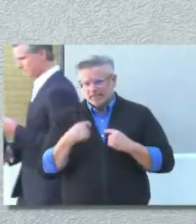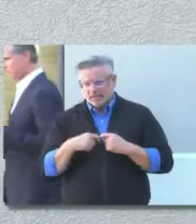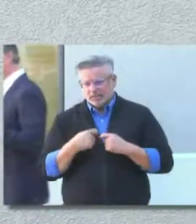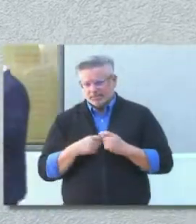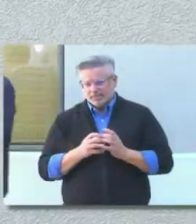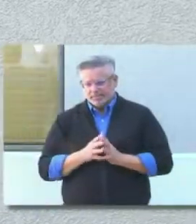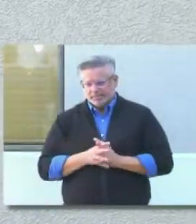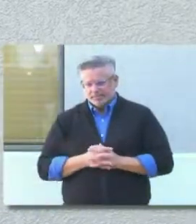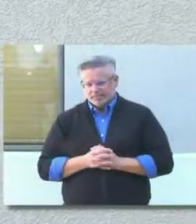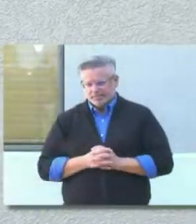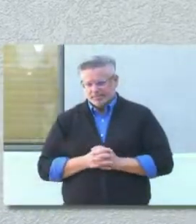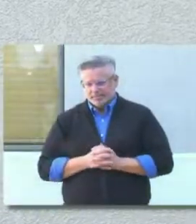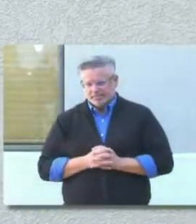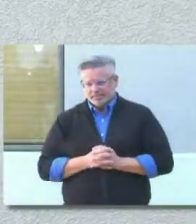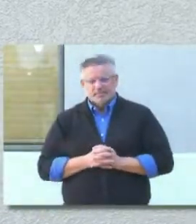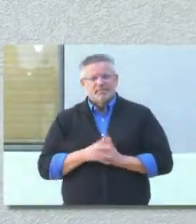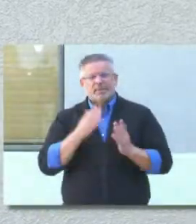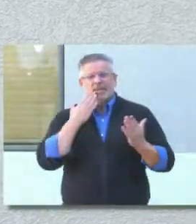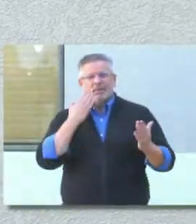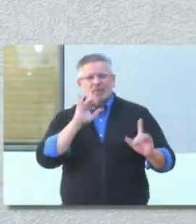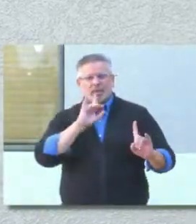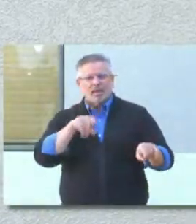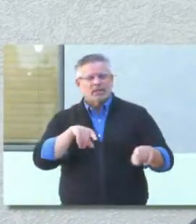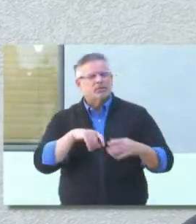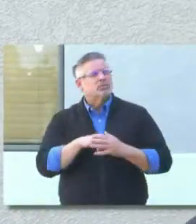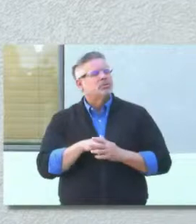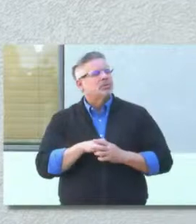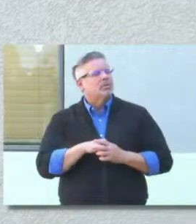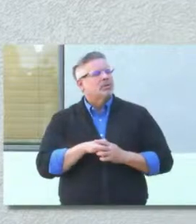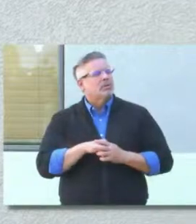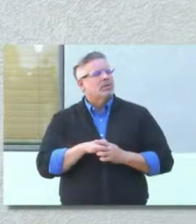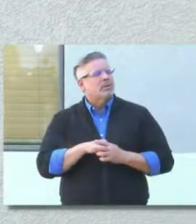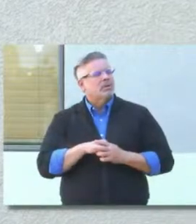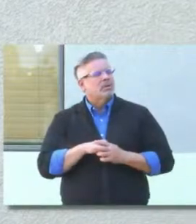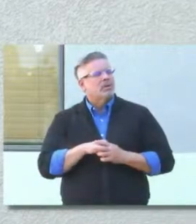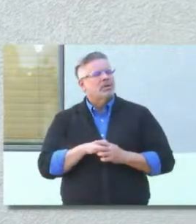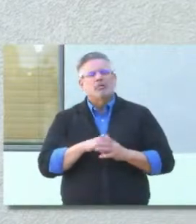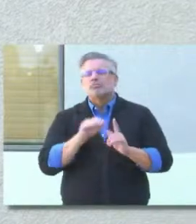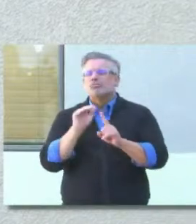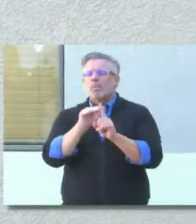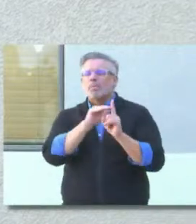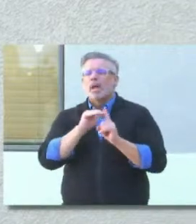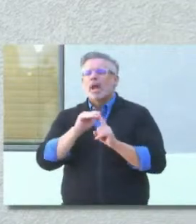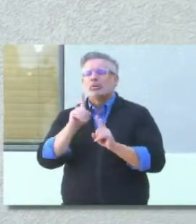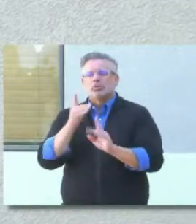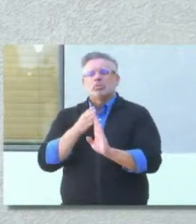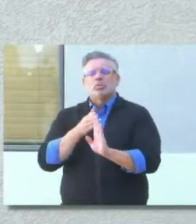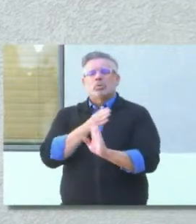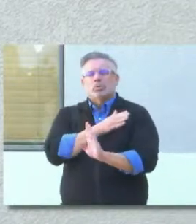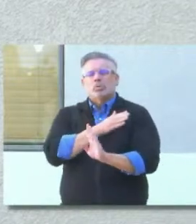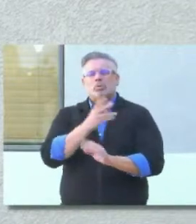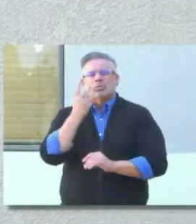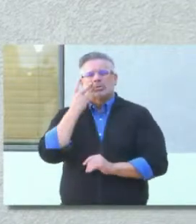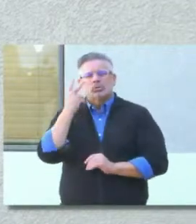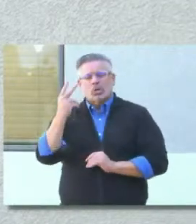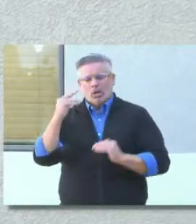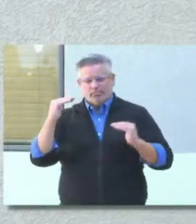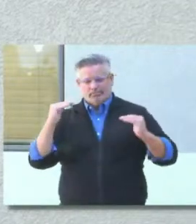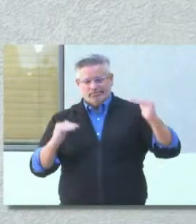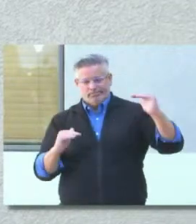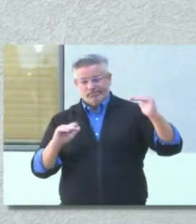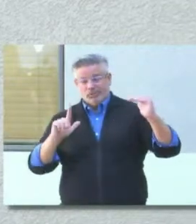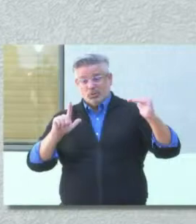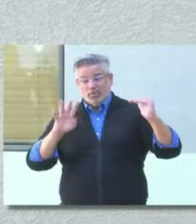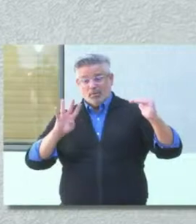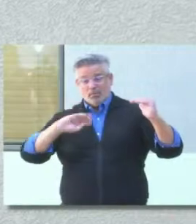Governor, thanks for the comprehensive answer. I think the only thing I would add is I'll remind you early on, we saw a gap of about